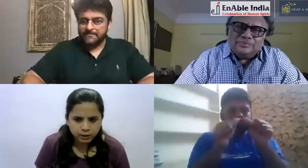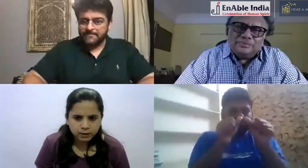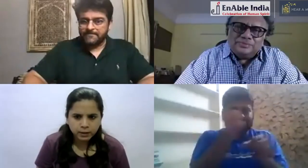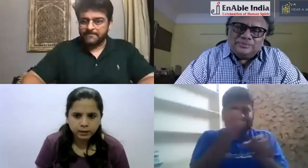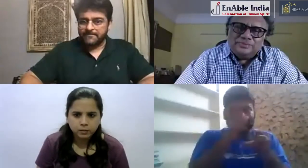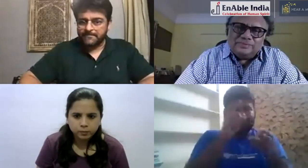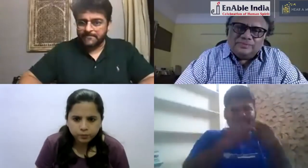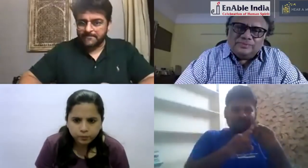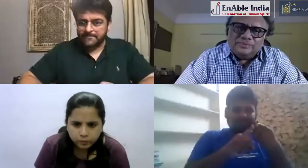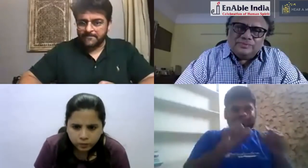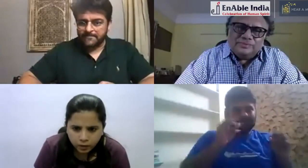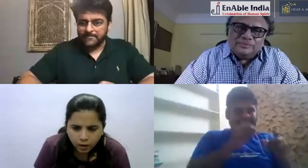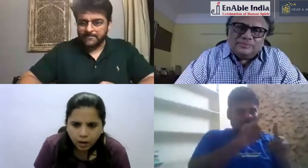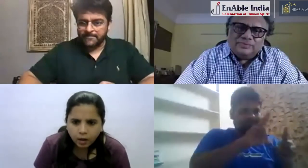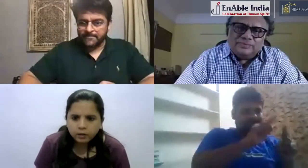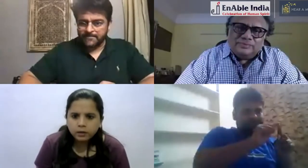Harshit here.